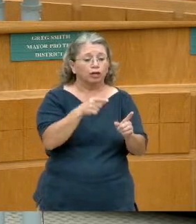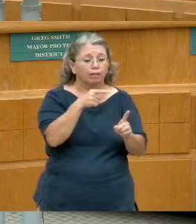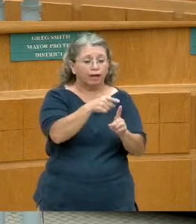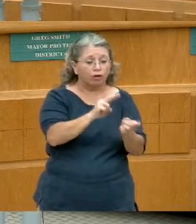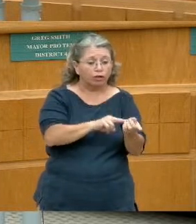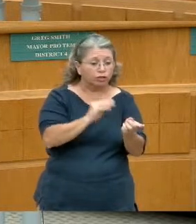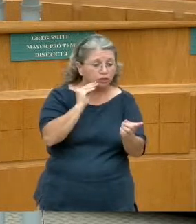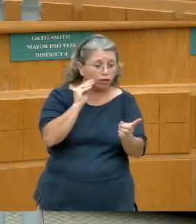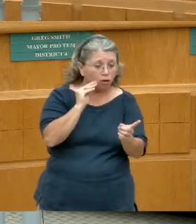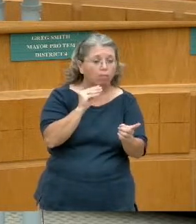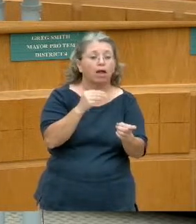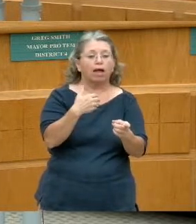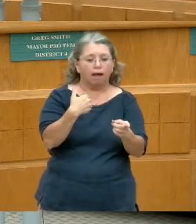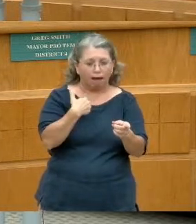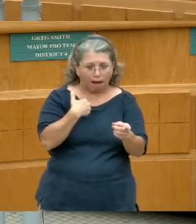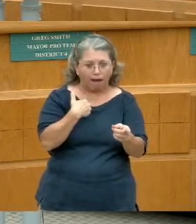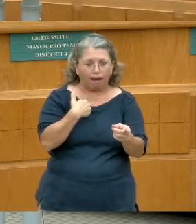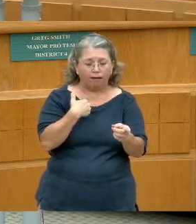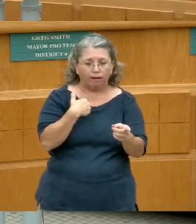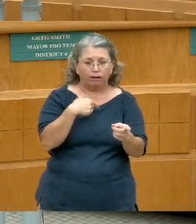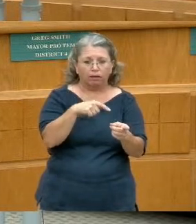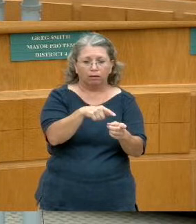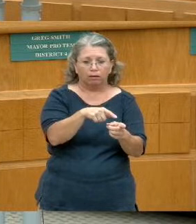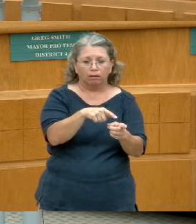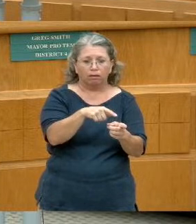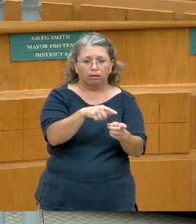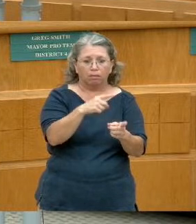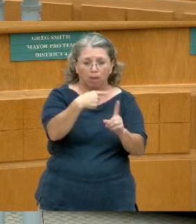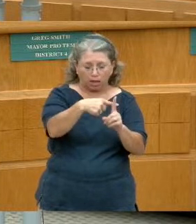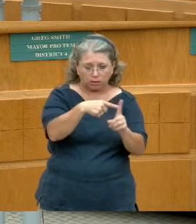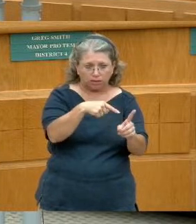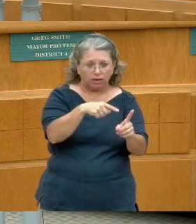up in the county where they live.